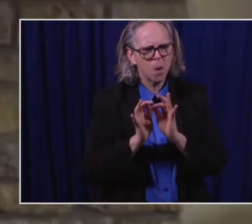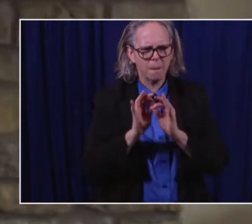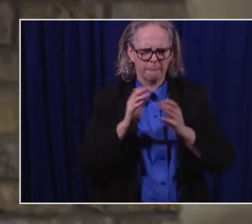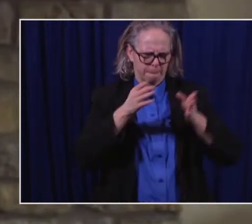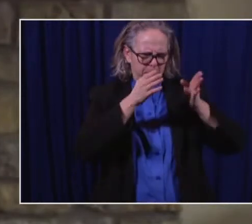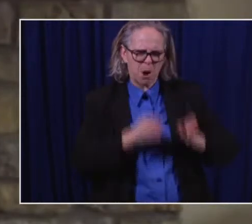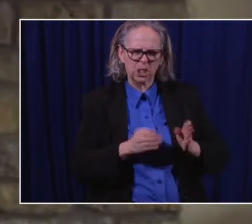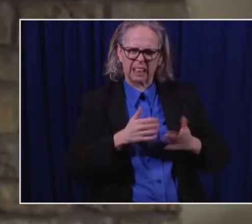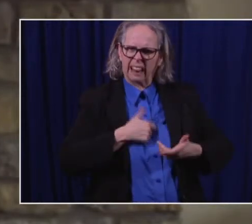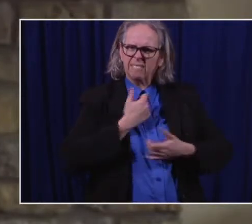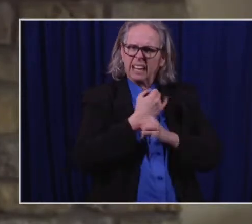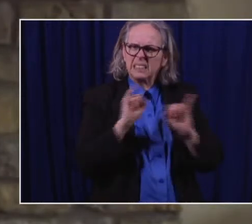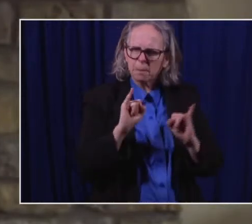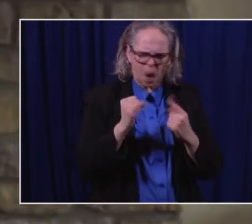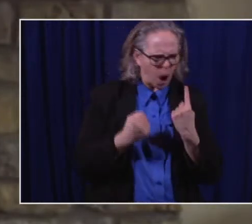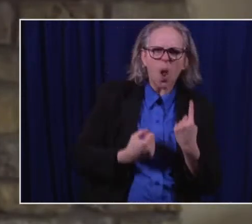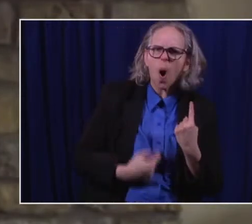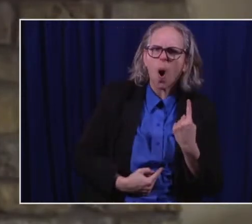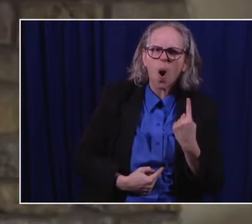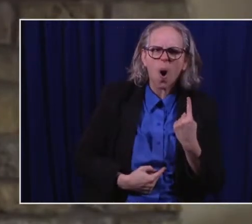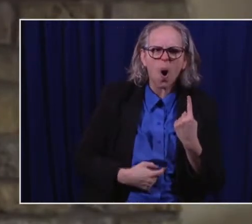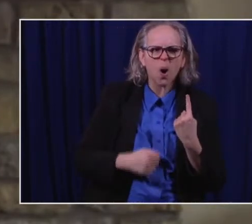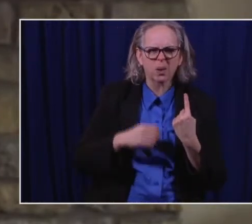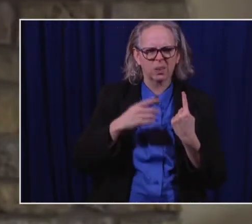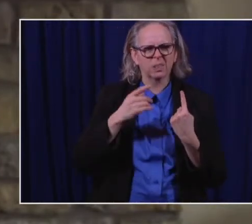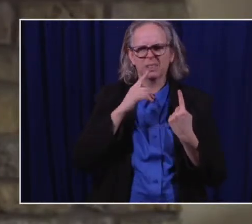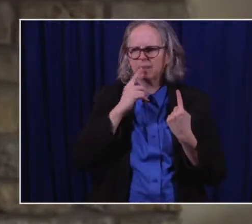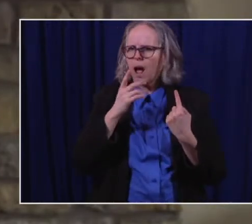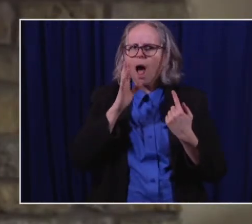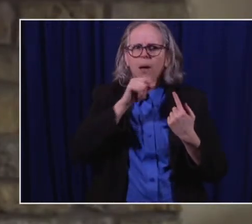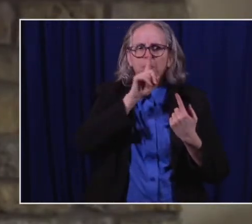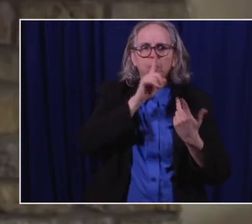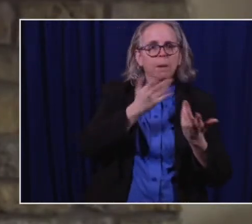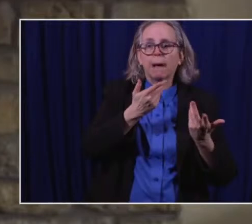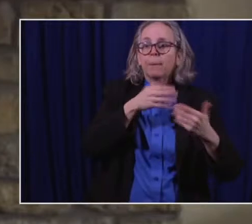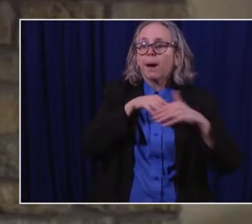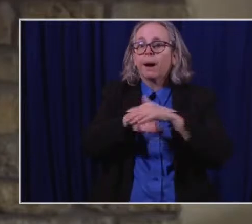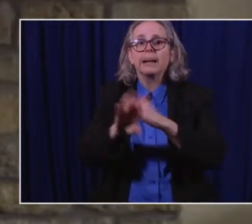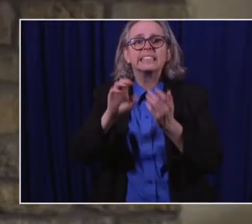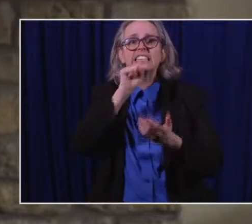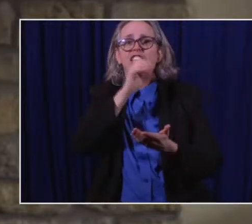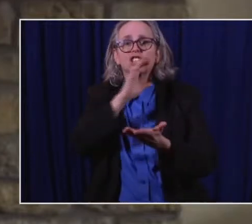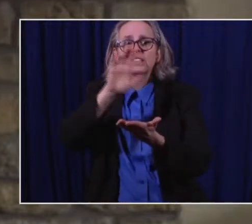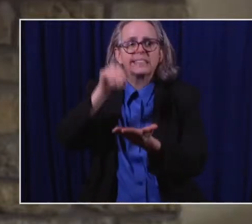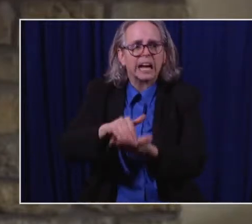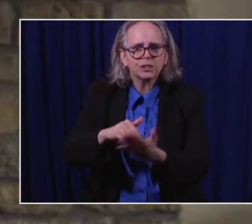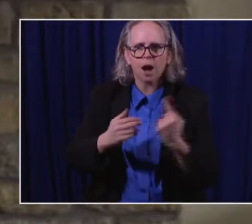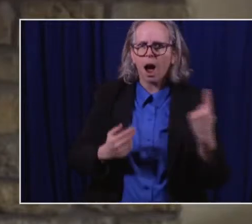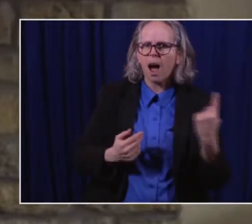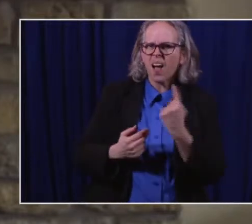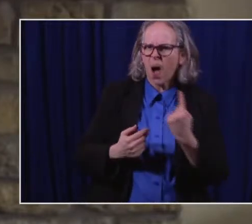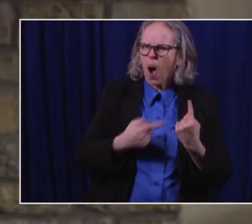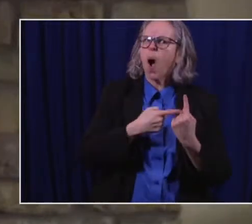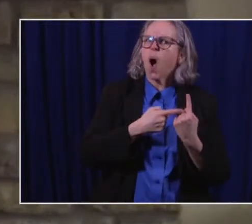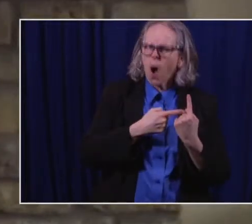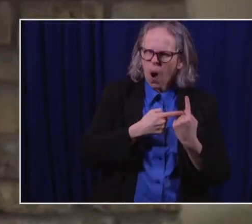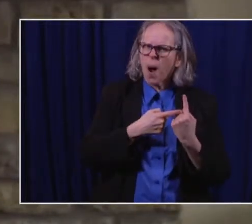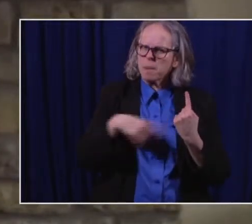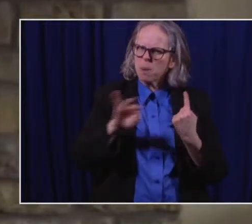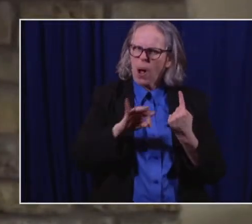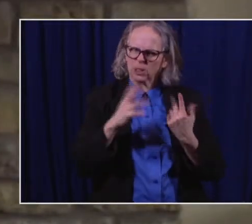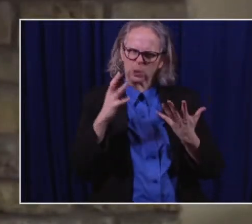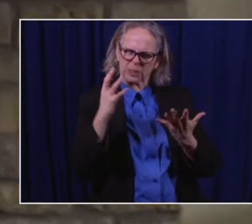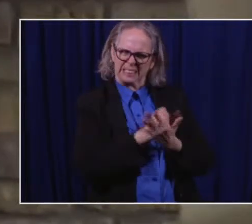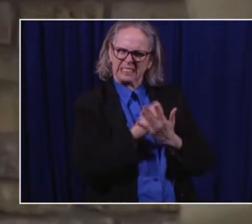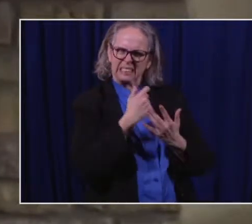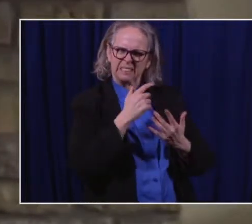by themselves. And so we're continue to work on that and continue to refine that, and frankly, working with our local health departments on